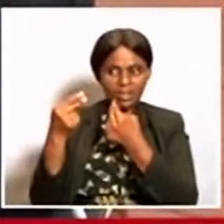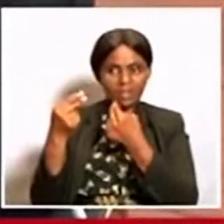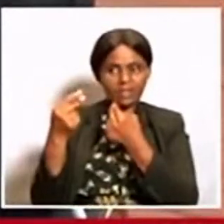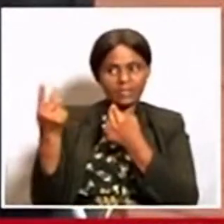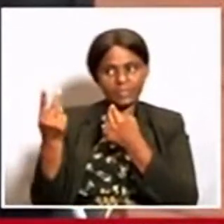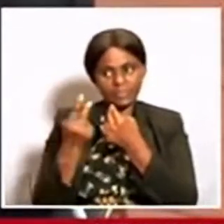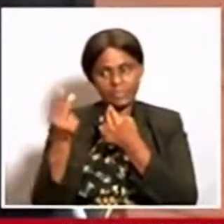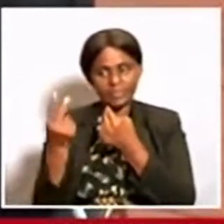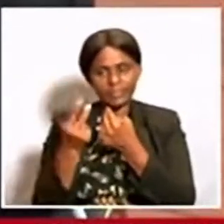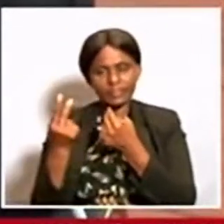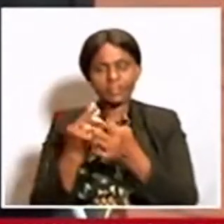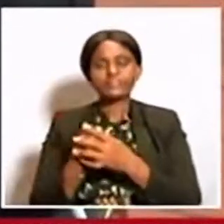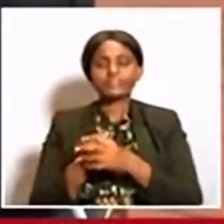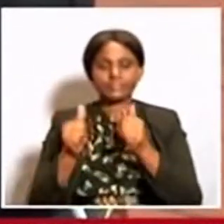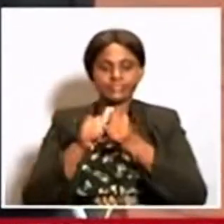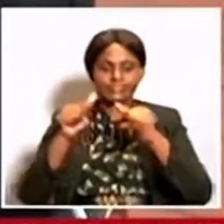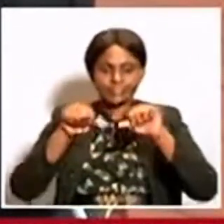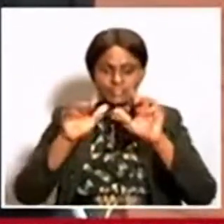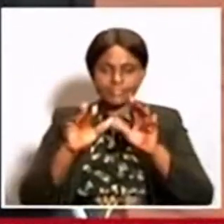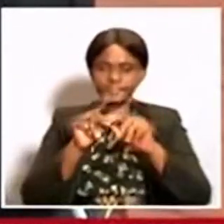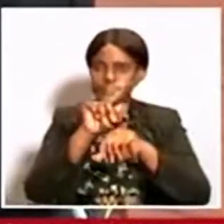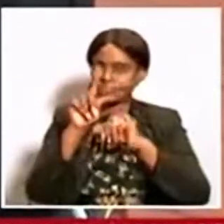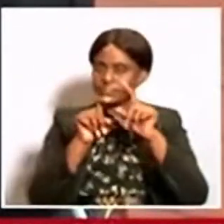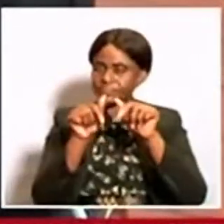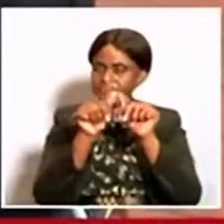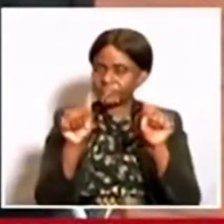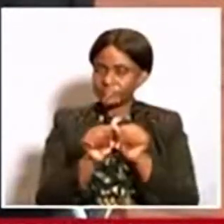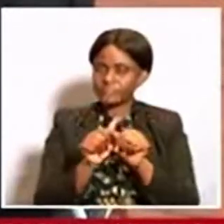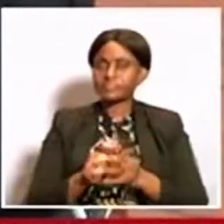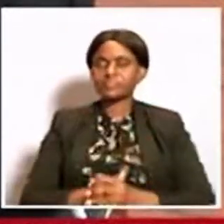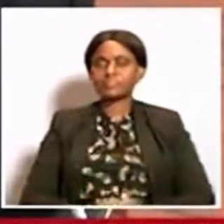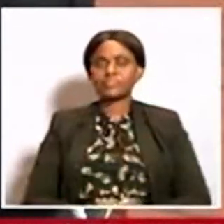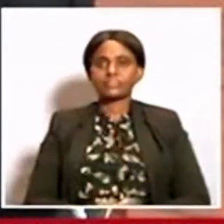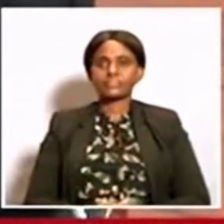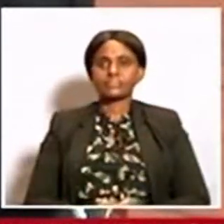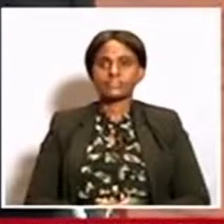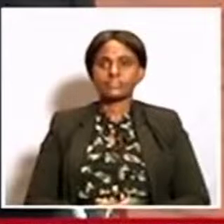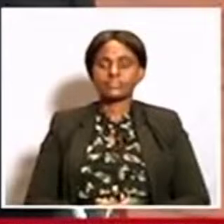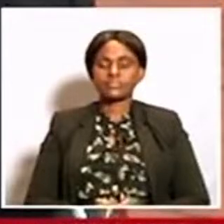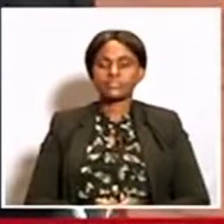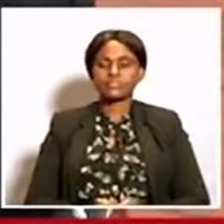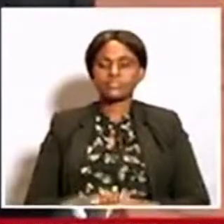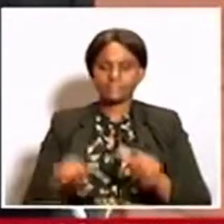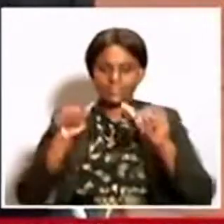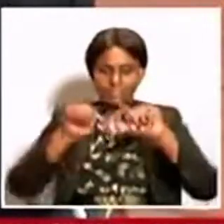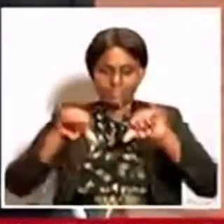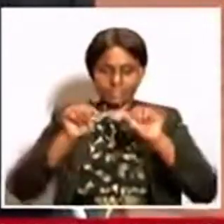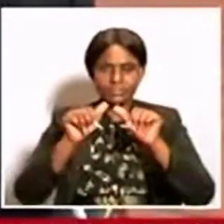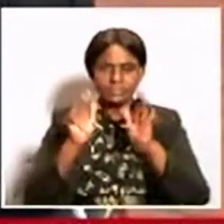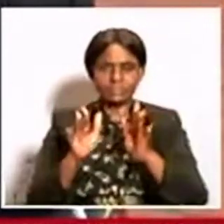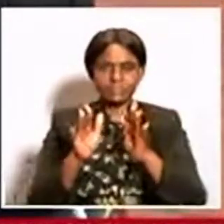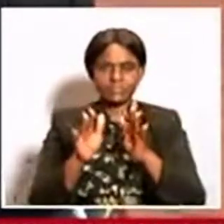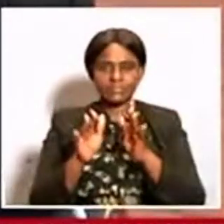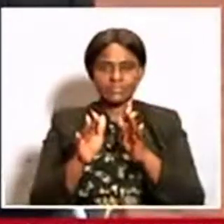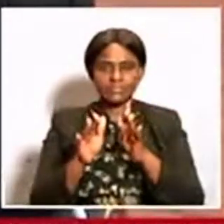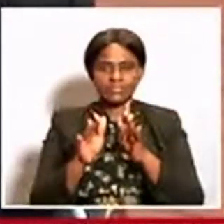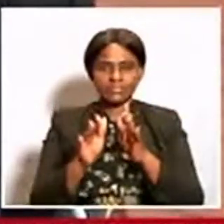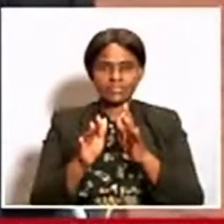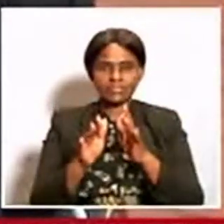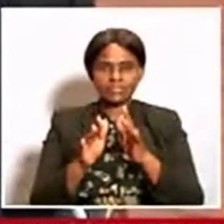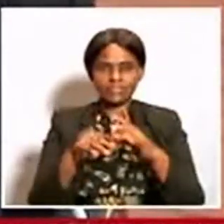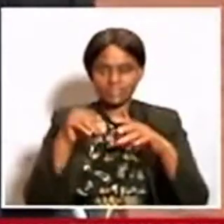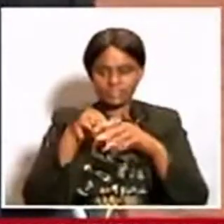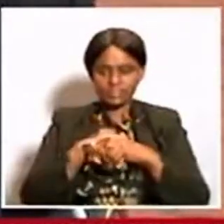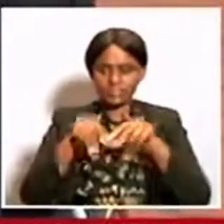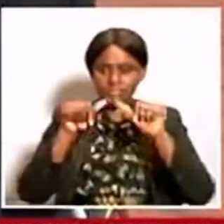with the Auditor General. Auditor, I mean the internal